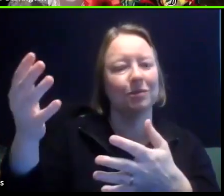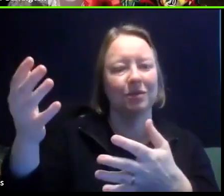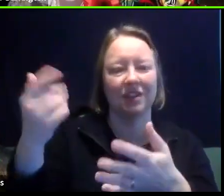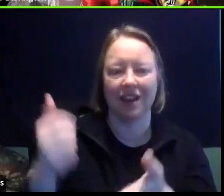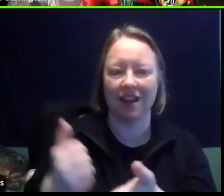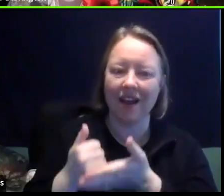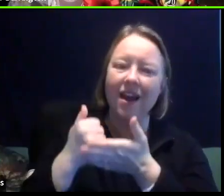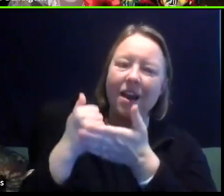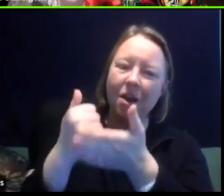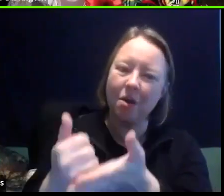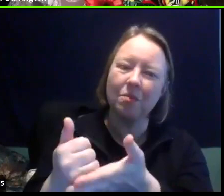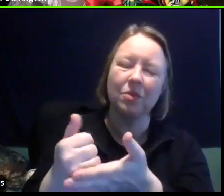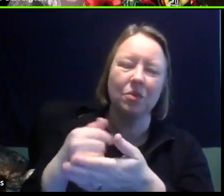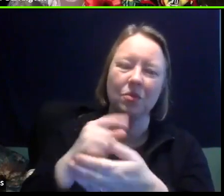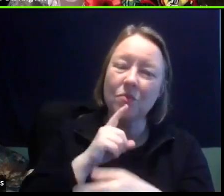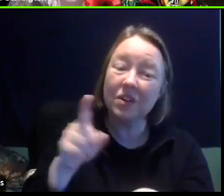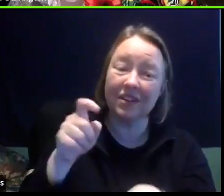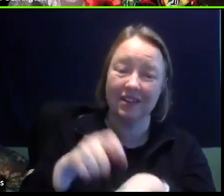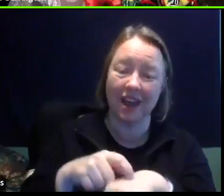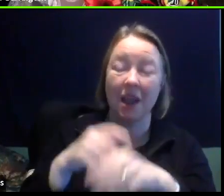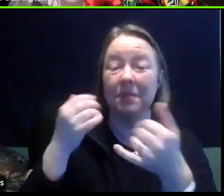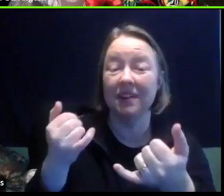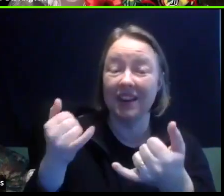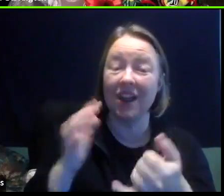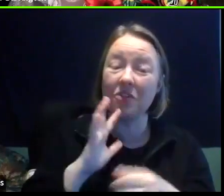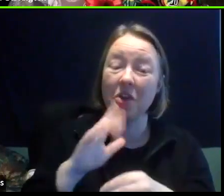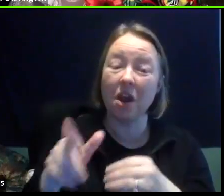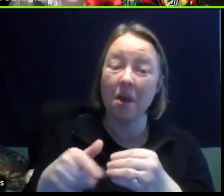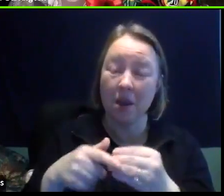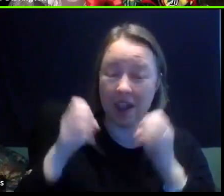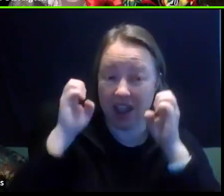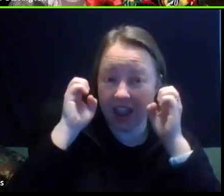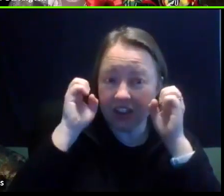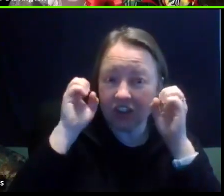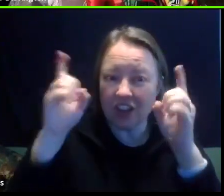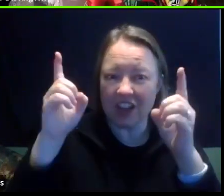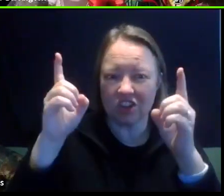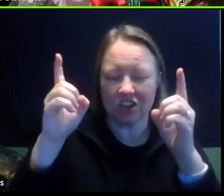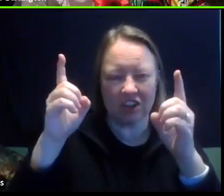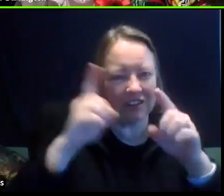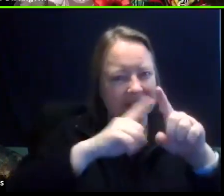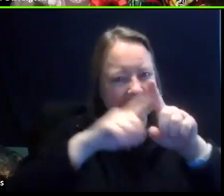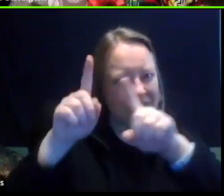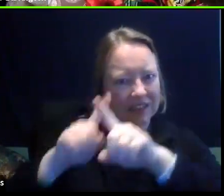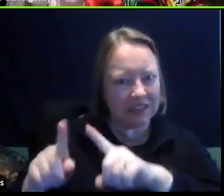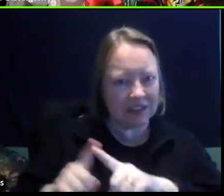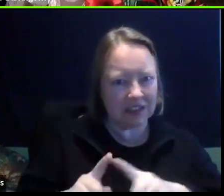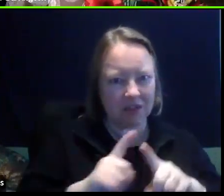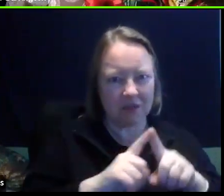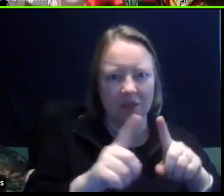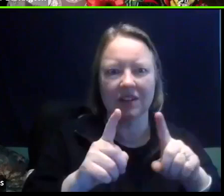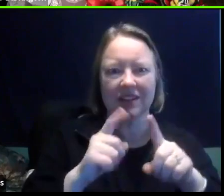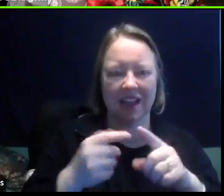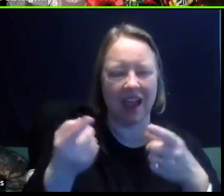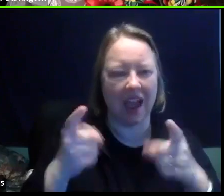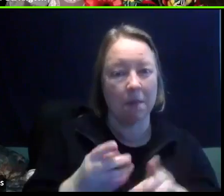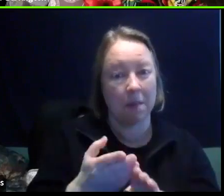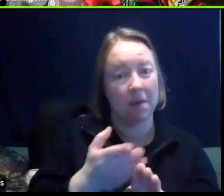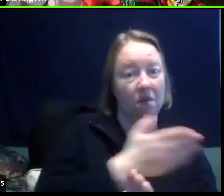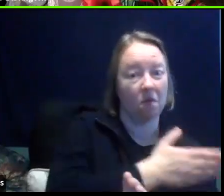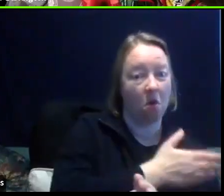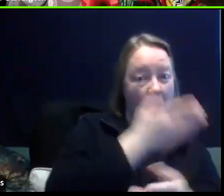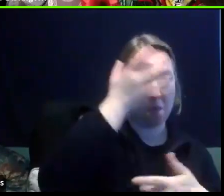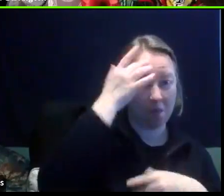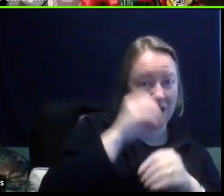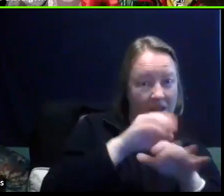in real time. Today, we are talking about the educational disparities that existed prior to the pandemic and now have